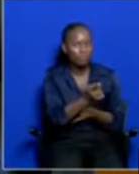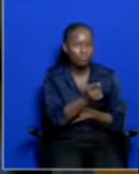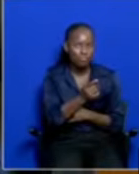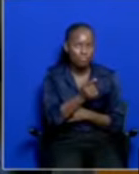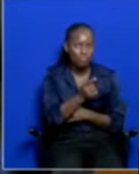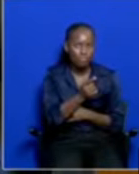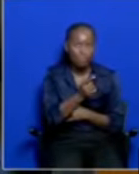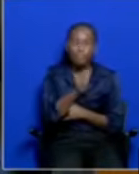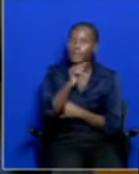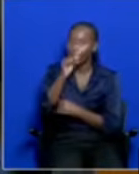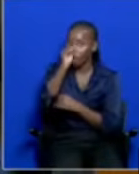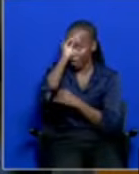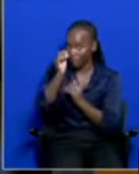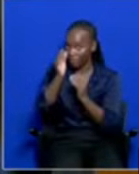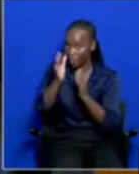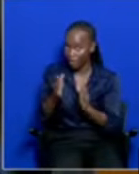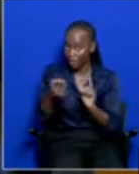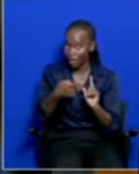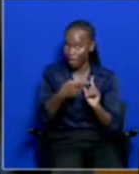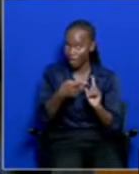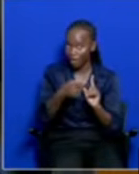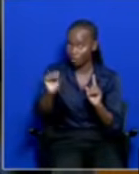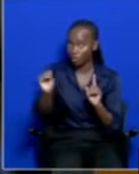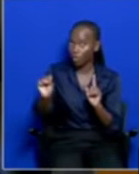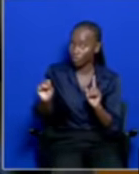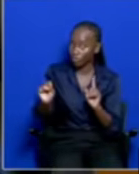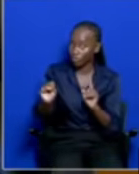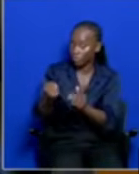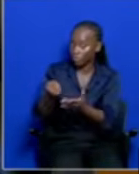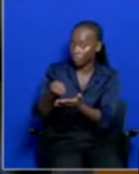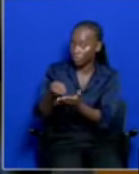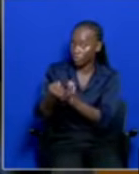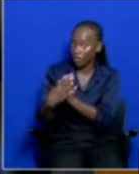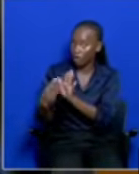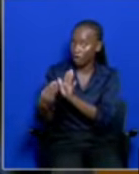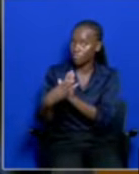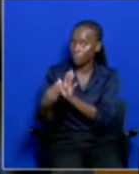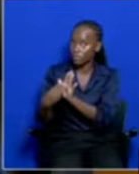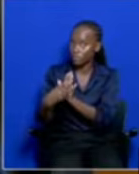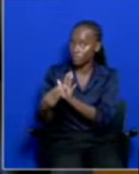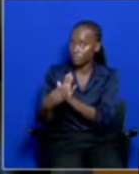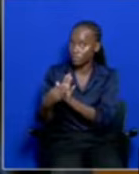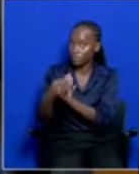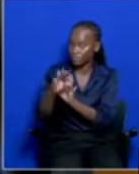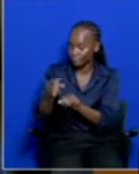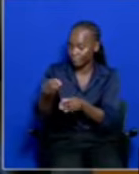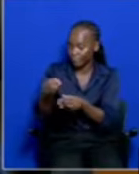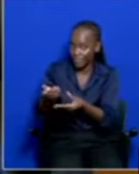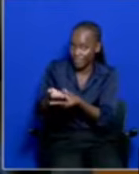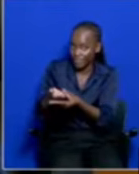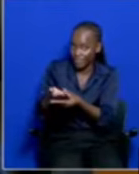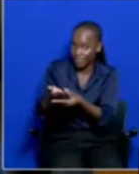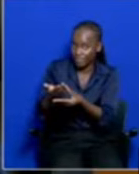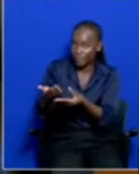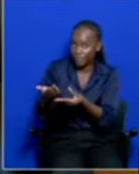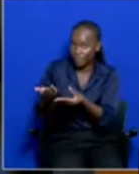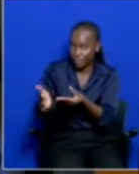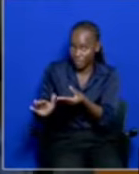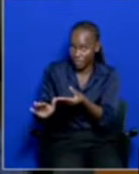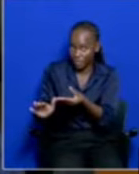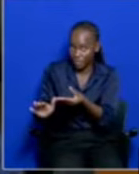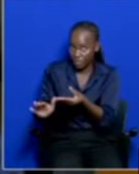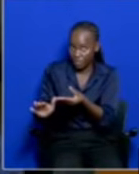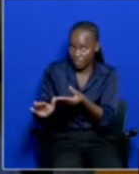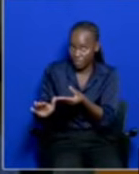and would then use those copies whenever she saw it necessary?